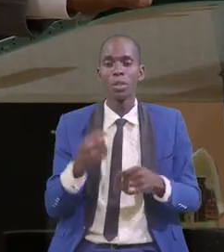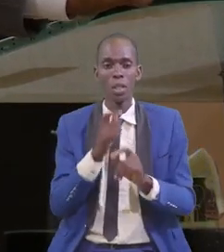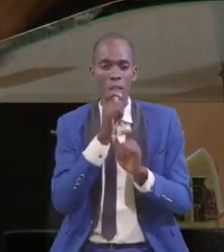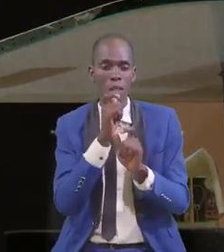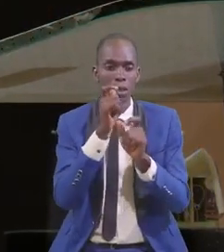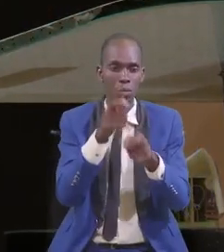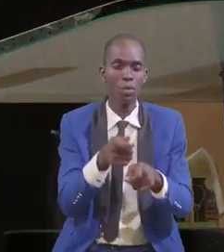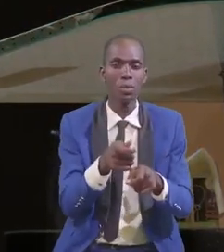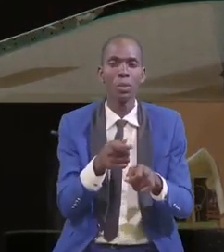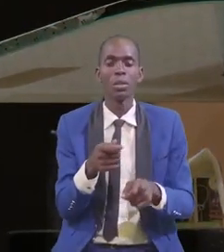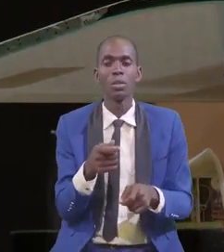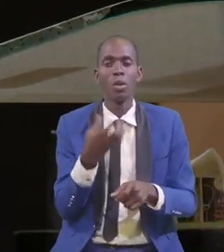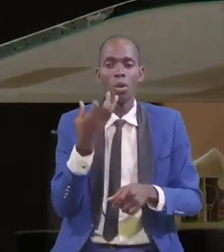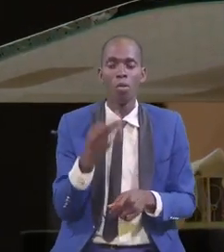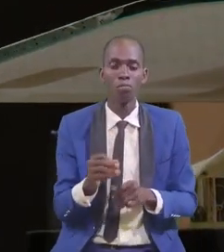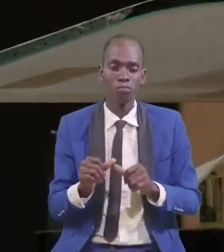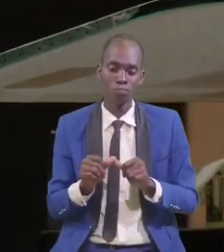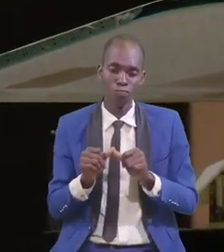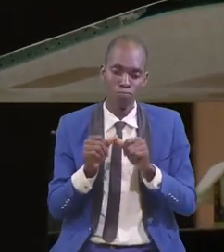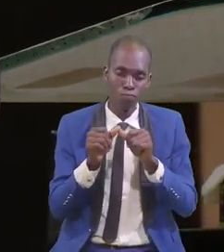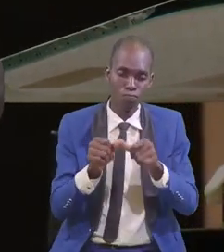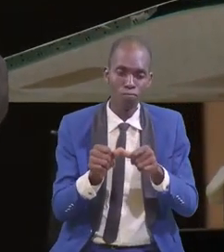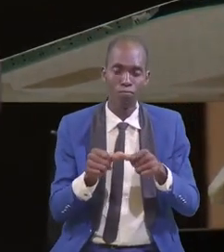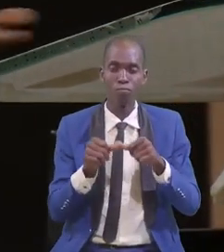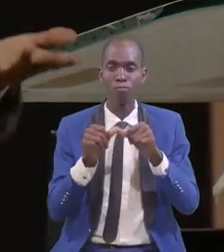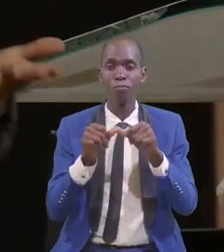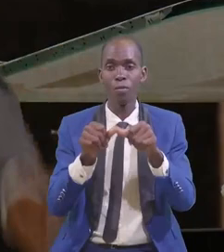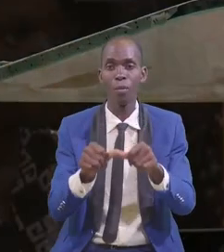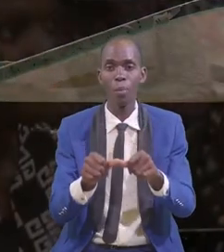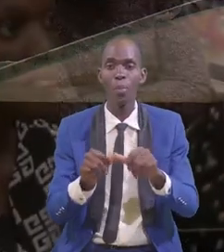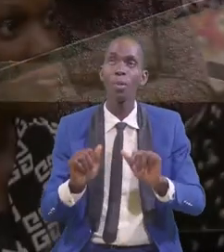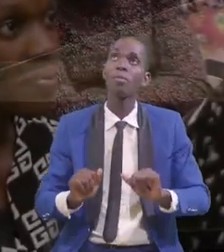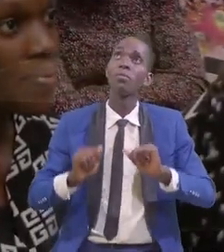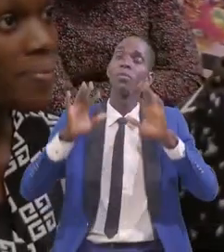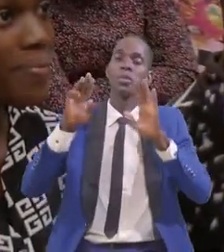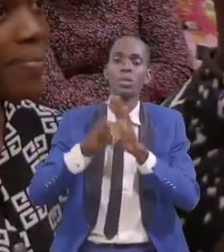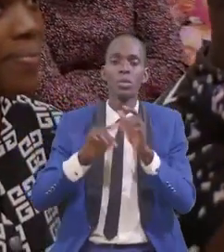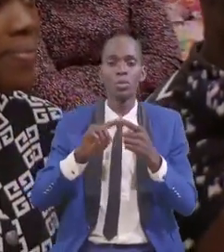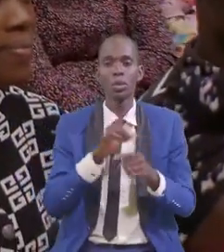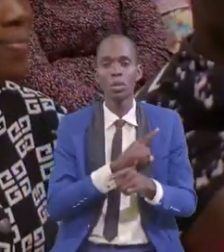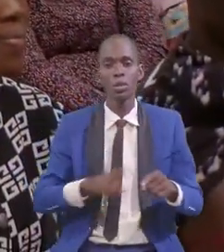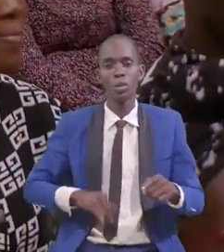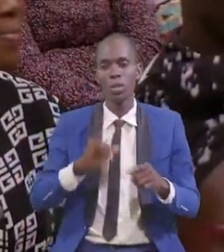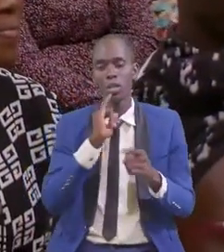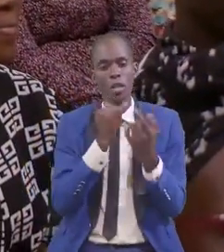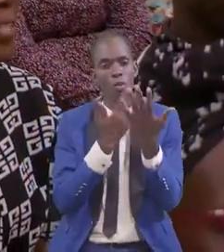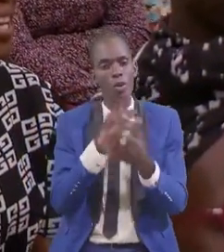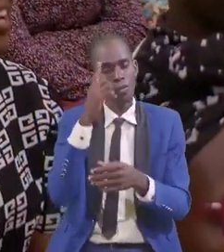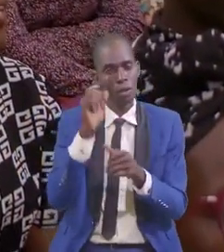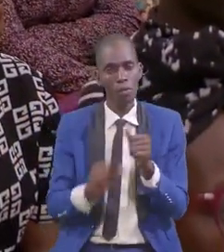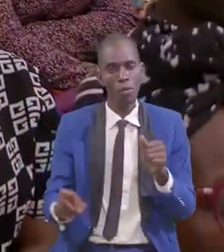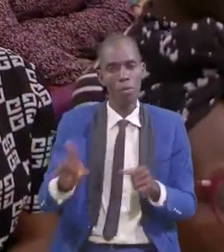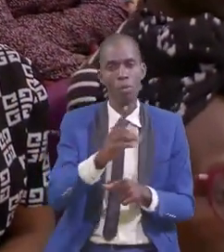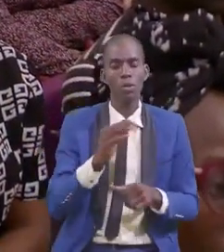the reward of constant, consistent commitment to the Lord is waiting for every one of